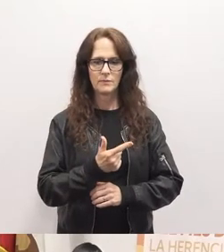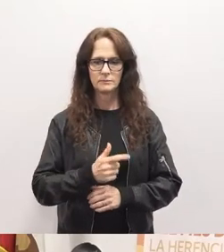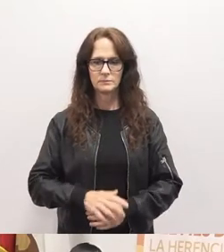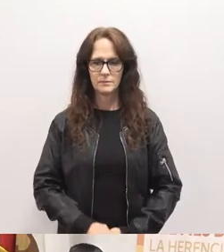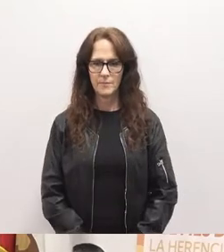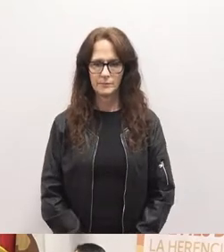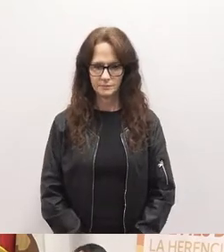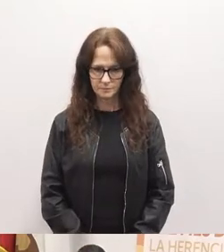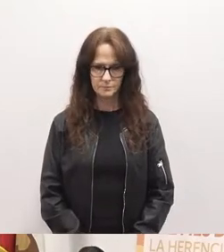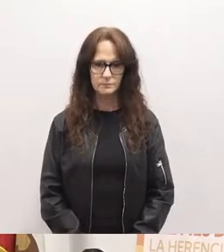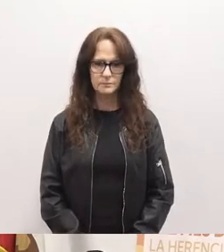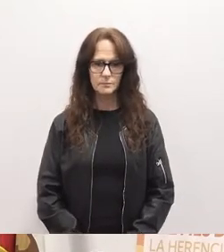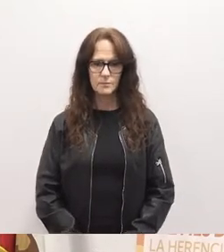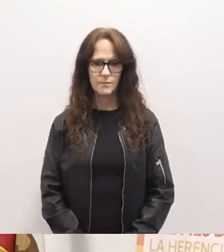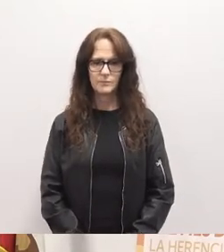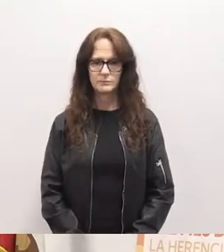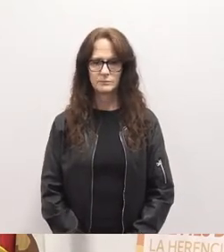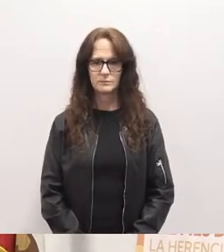all.